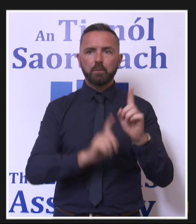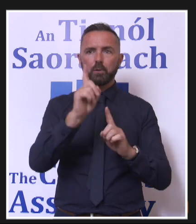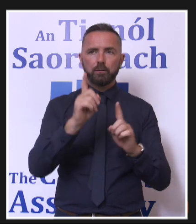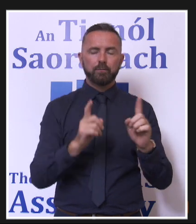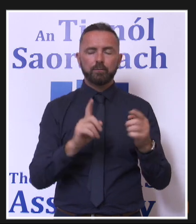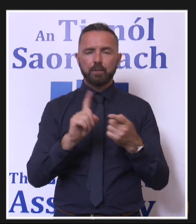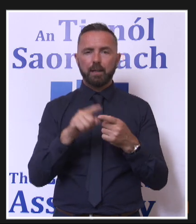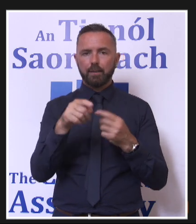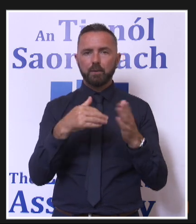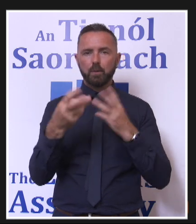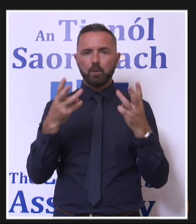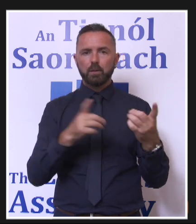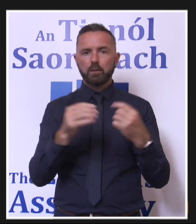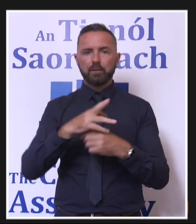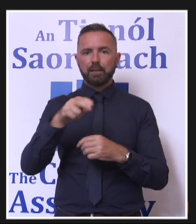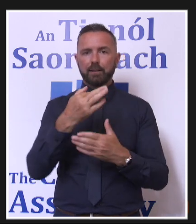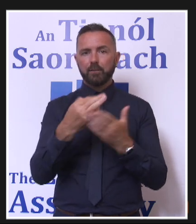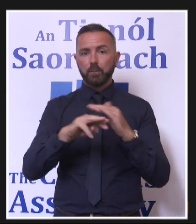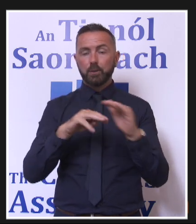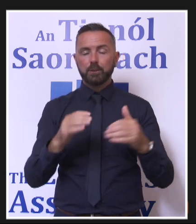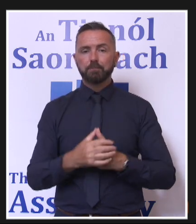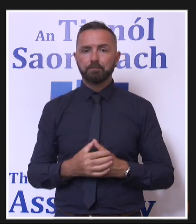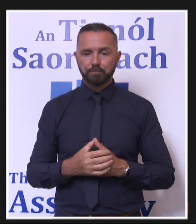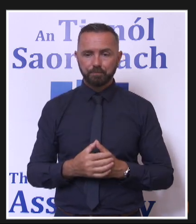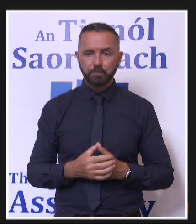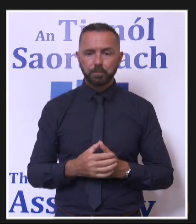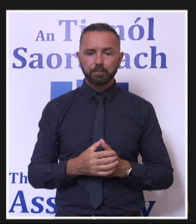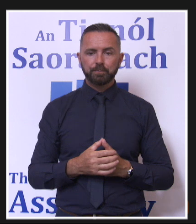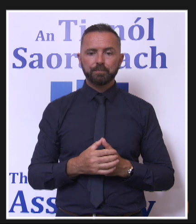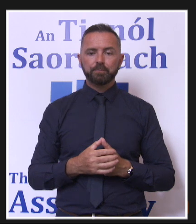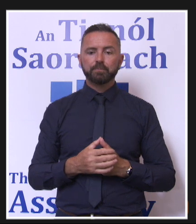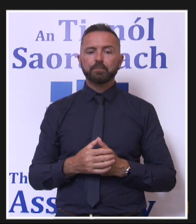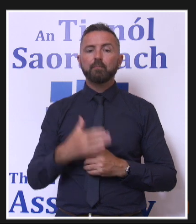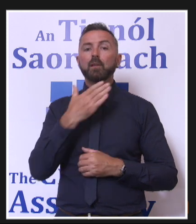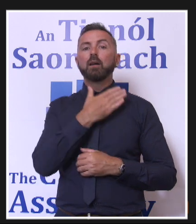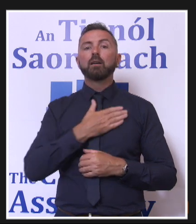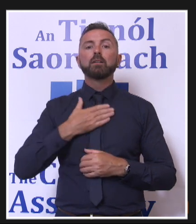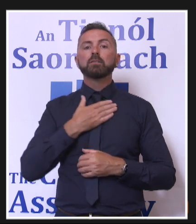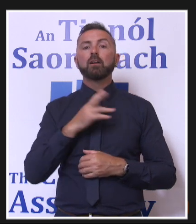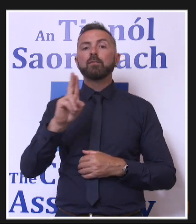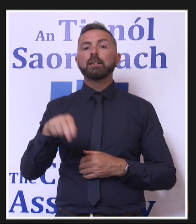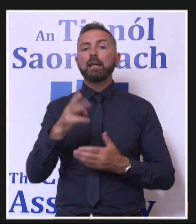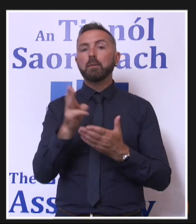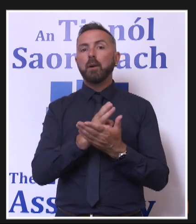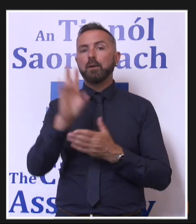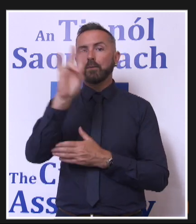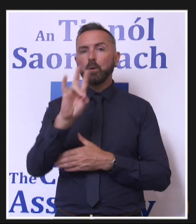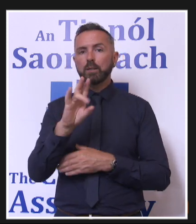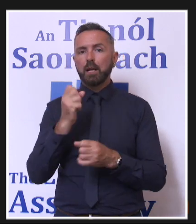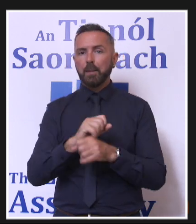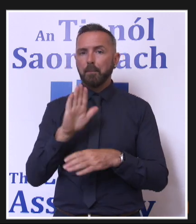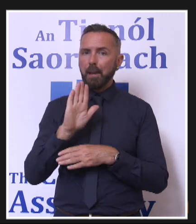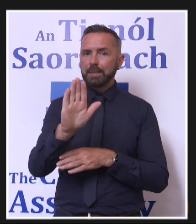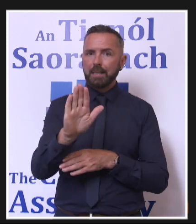is what we want to do for the next few months. Anouch, and sorry for the next question on the mandate.